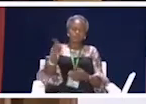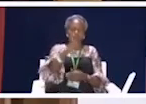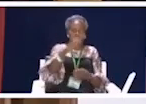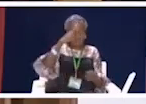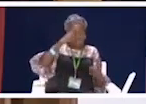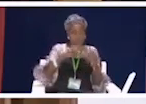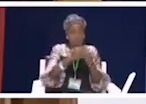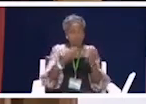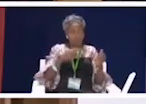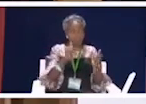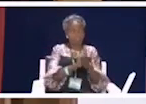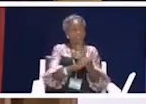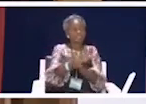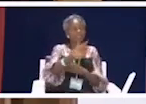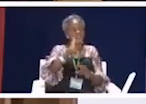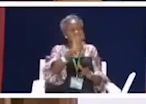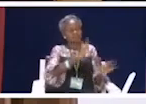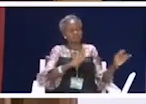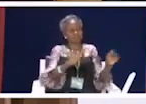that God is merciful.